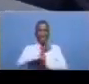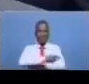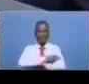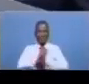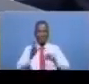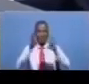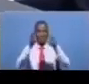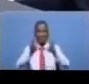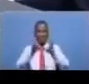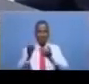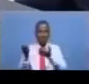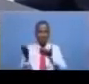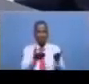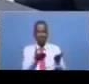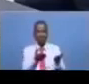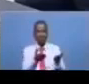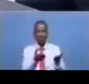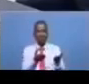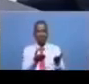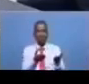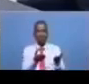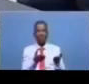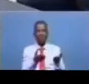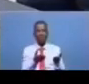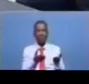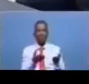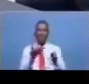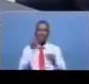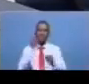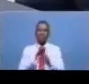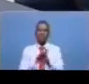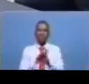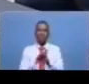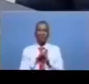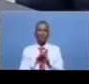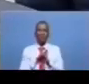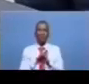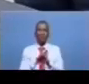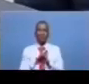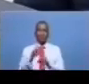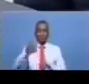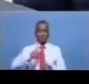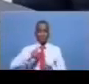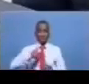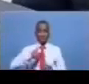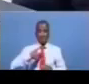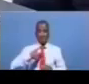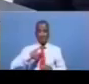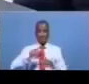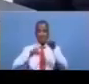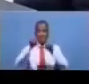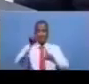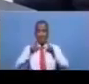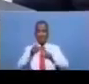and say, so beat me shabo. A shabo say, me back cross examination, make